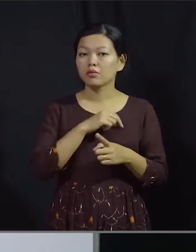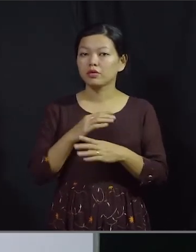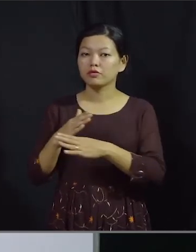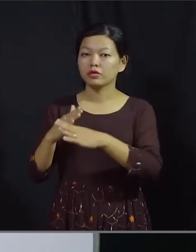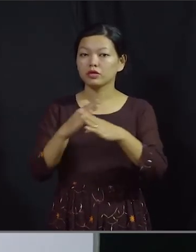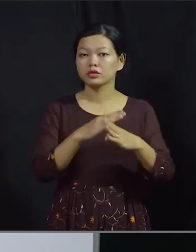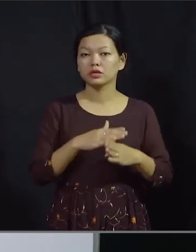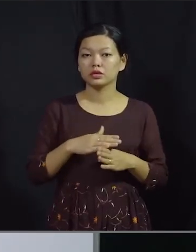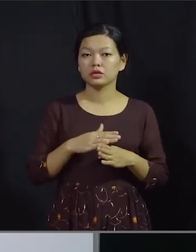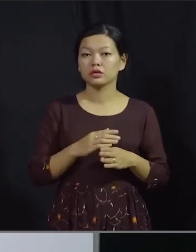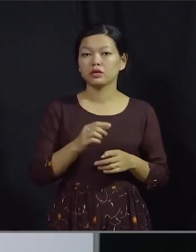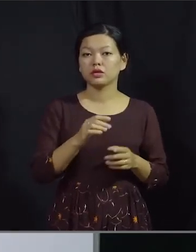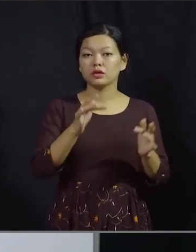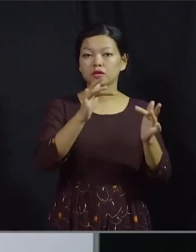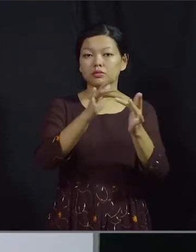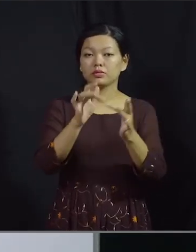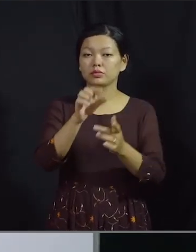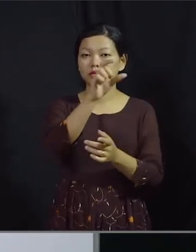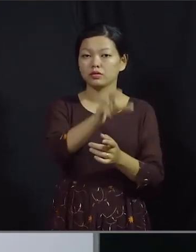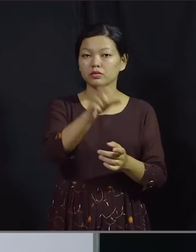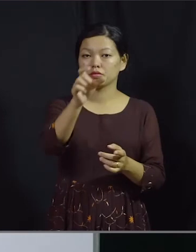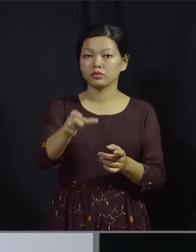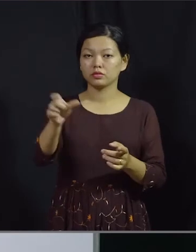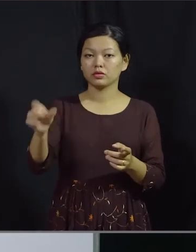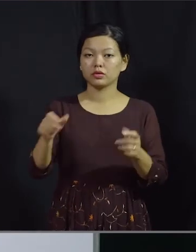A, B, and C is